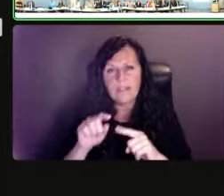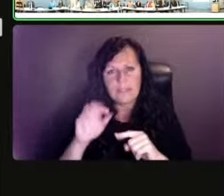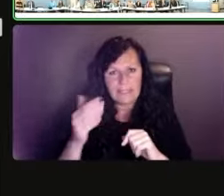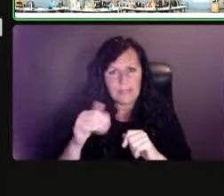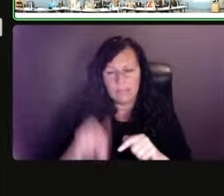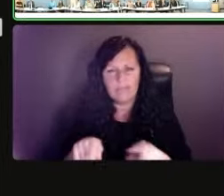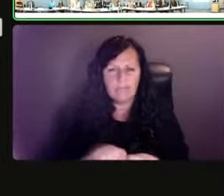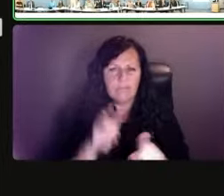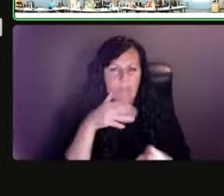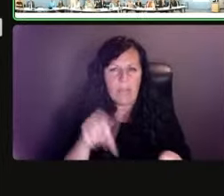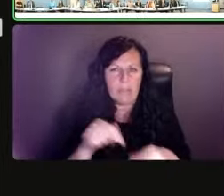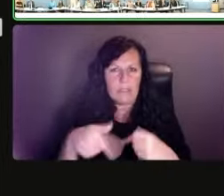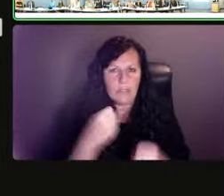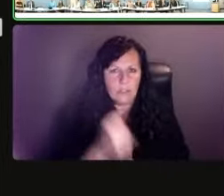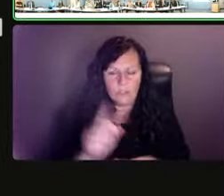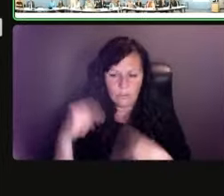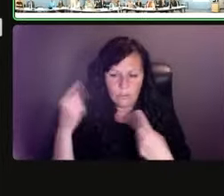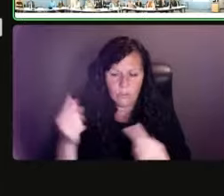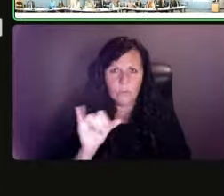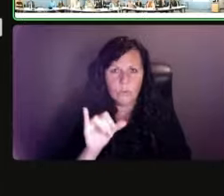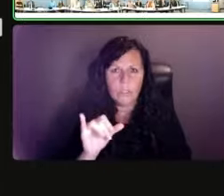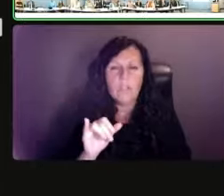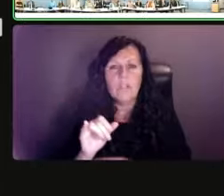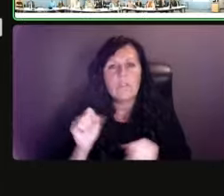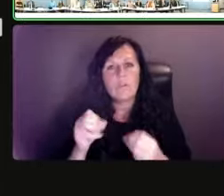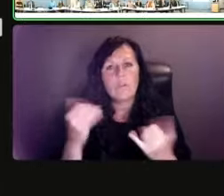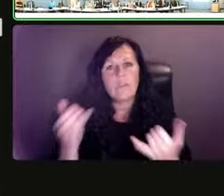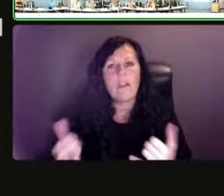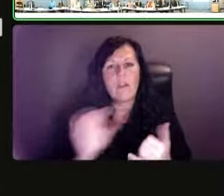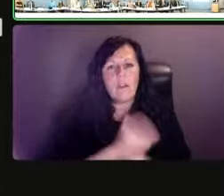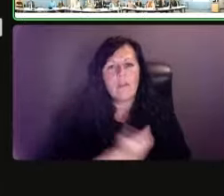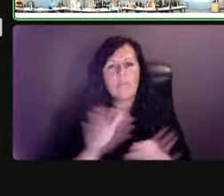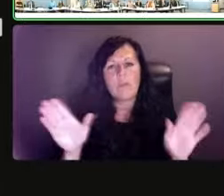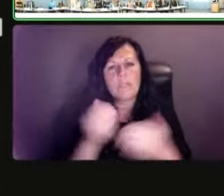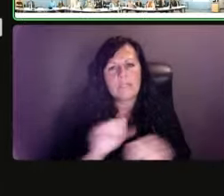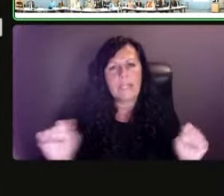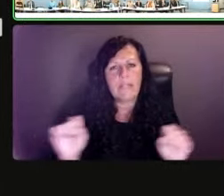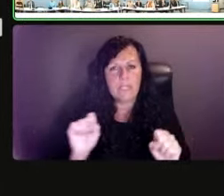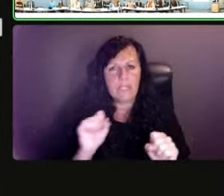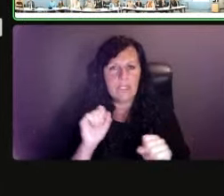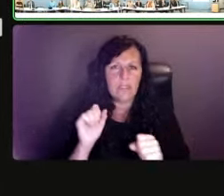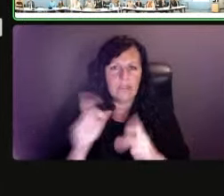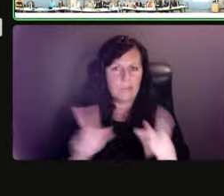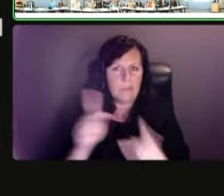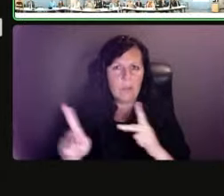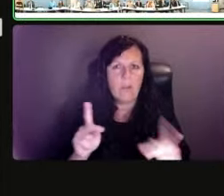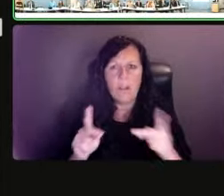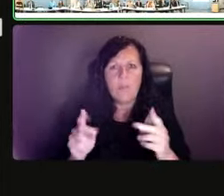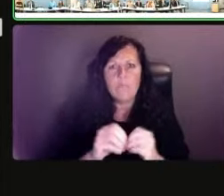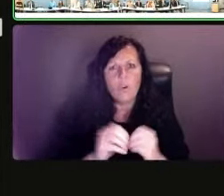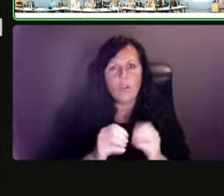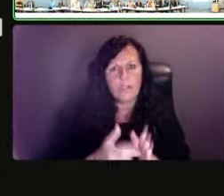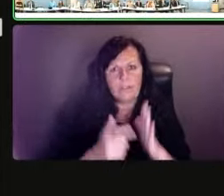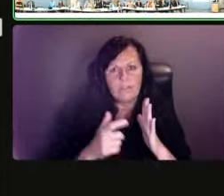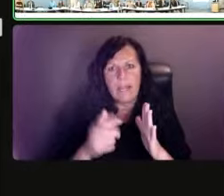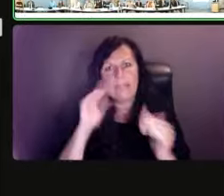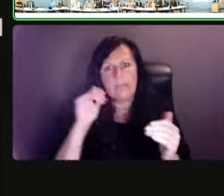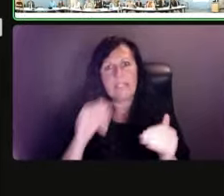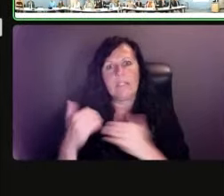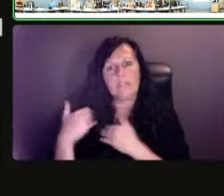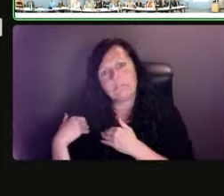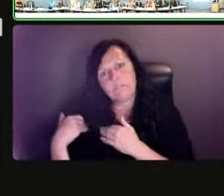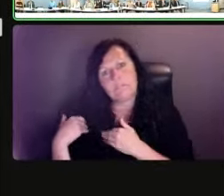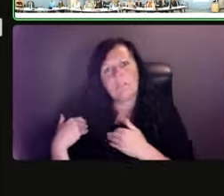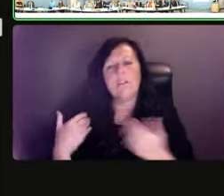sorts of increased service demands being placed on our public safety officials. Again, with this idea, when you look back, right now we're sitting at about